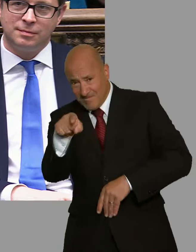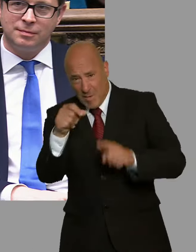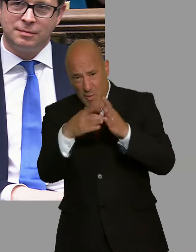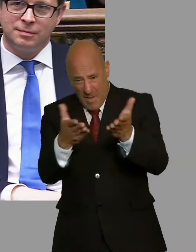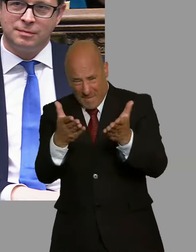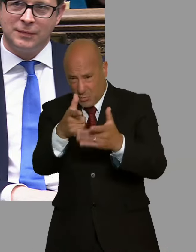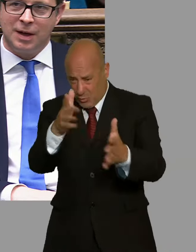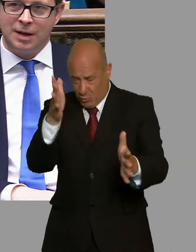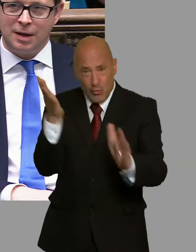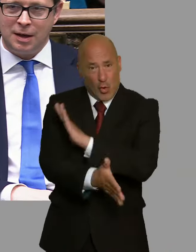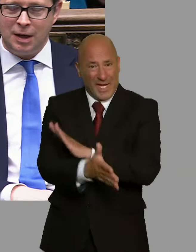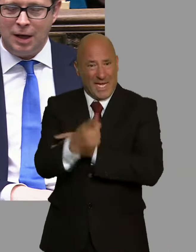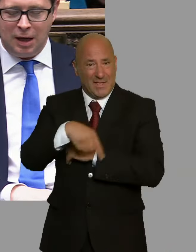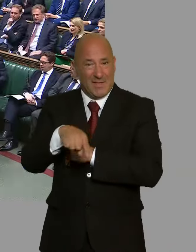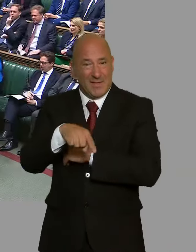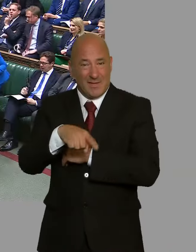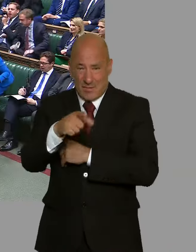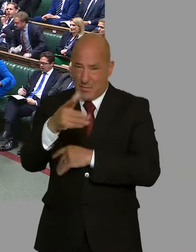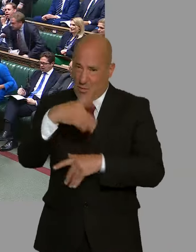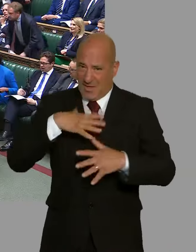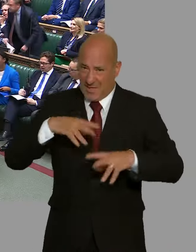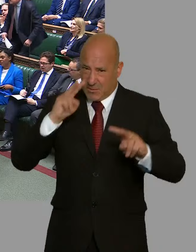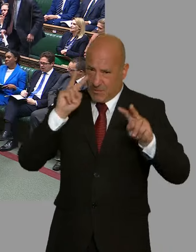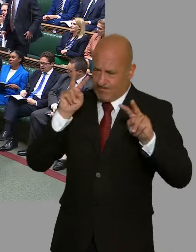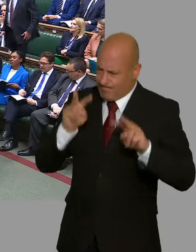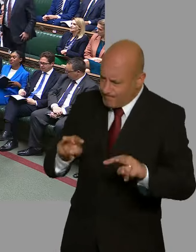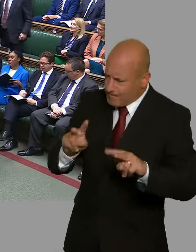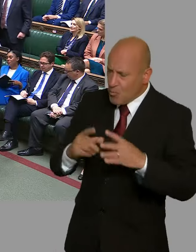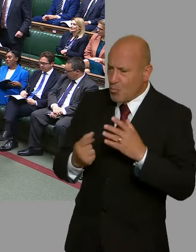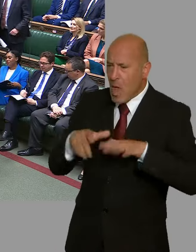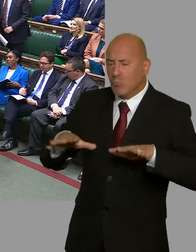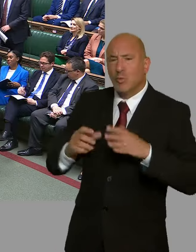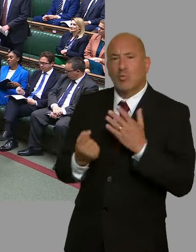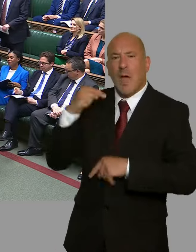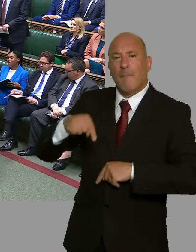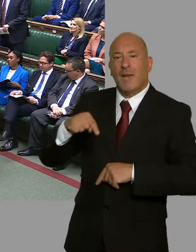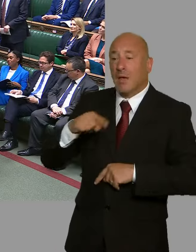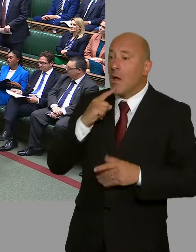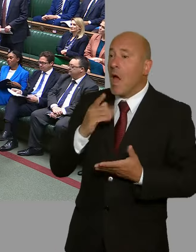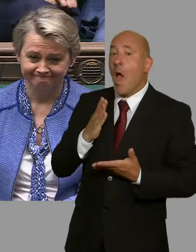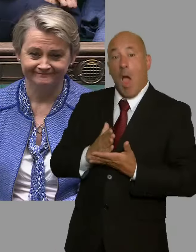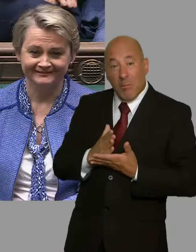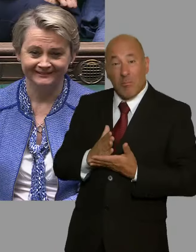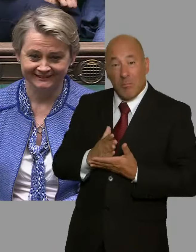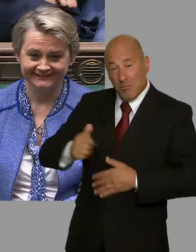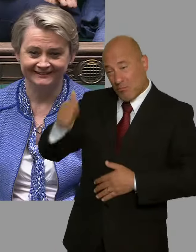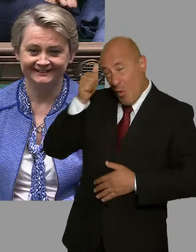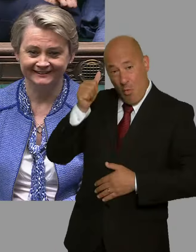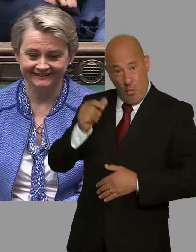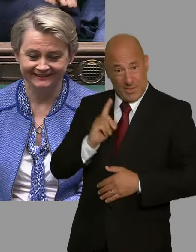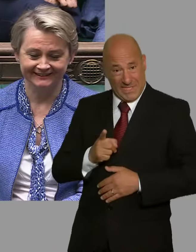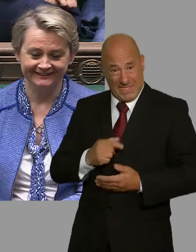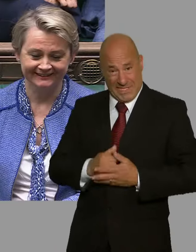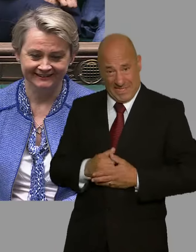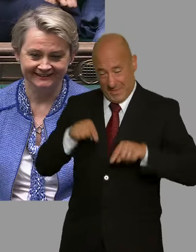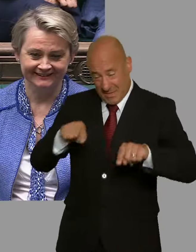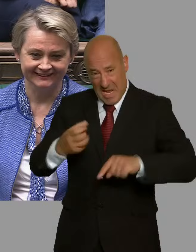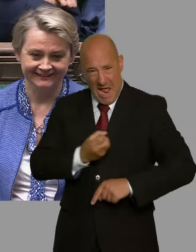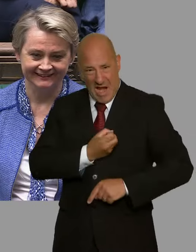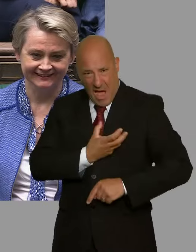are shafting the country, isn't it? Prime Minister. Mr. Speaker, they look in pretty good form to